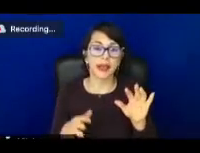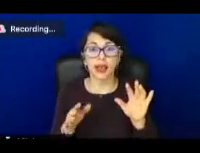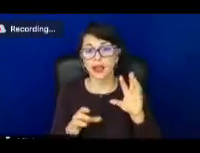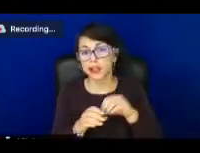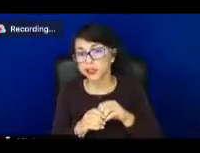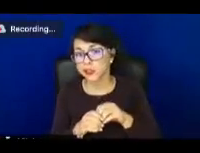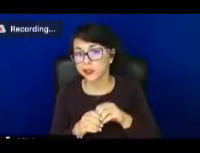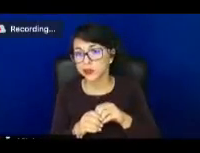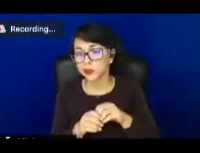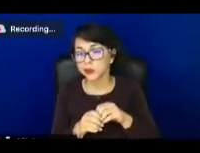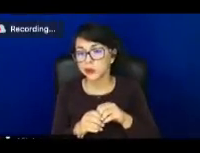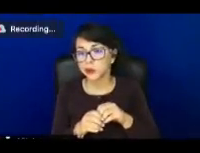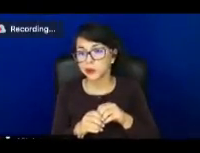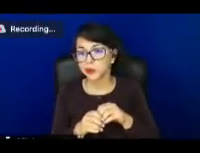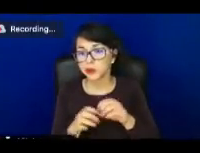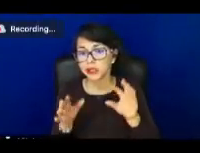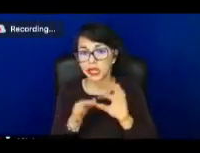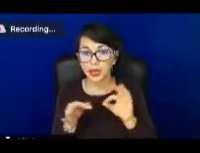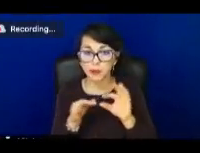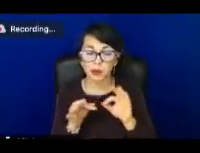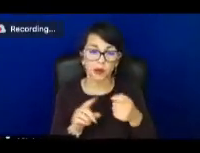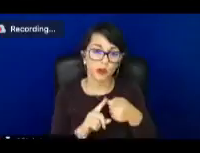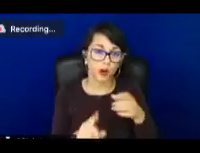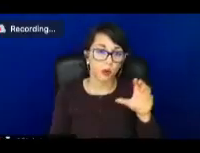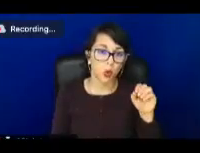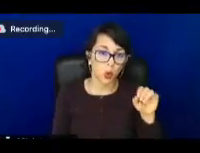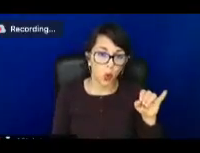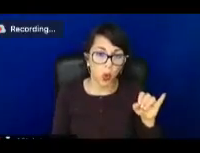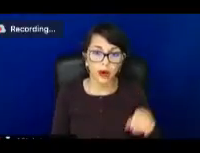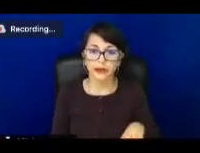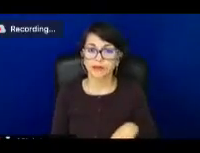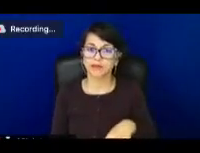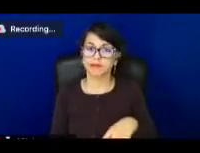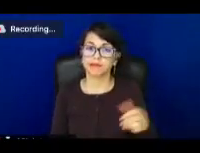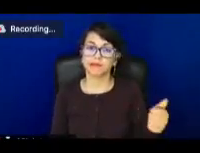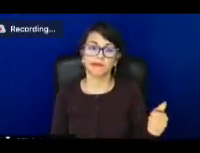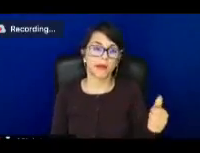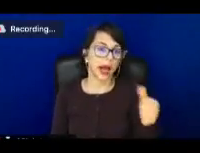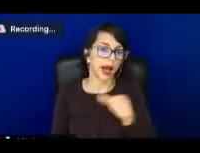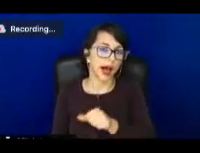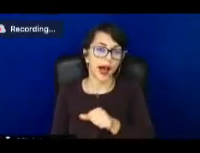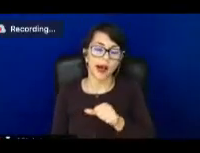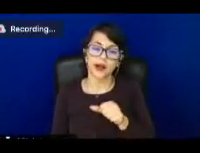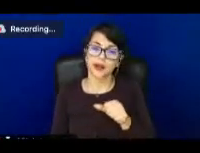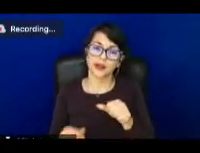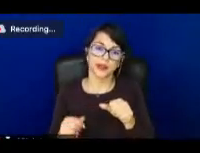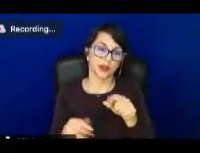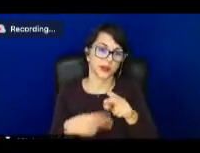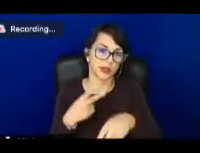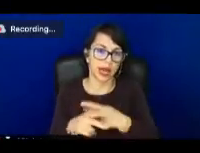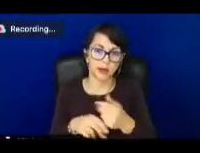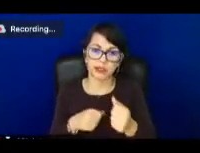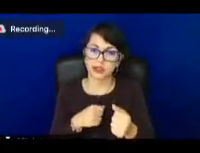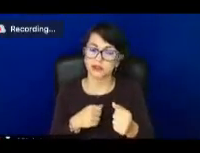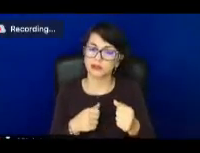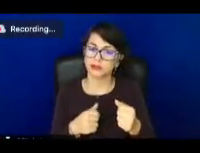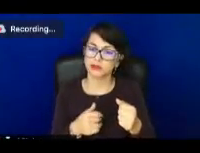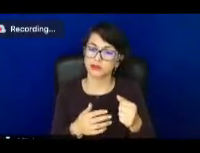or other ways. So, but I want to throw that open to discussion if there